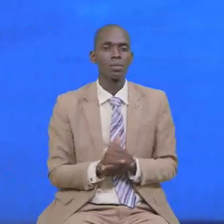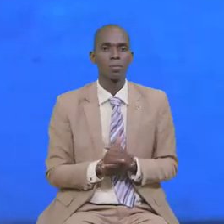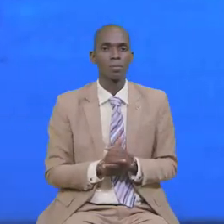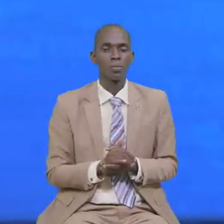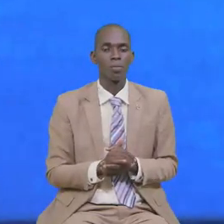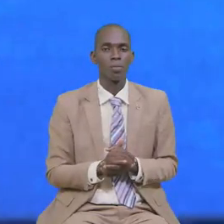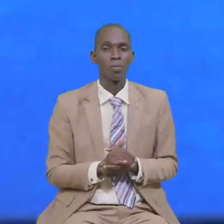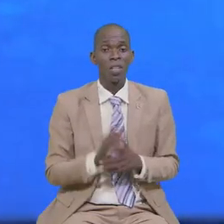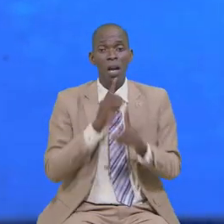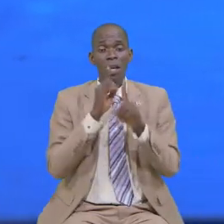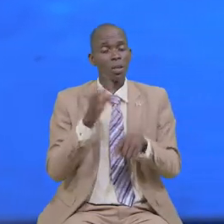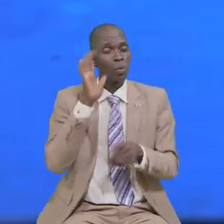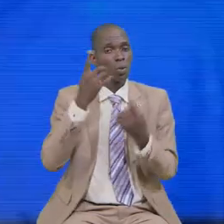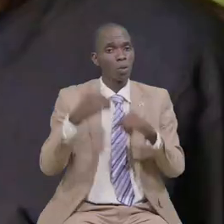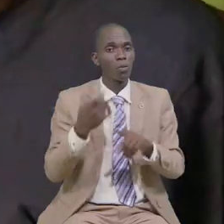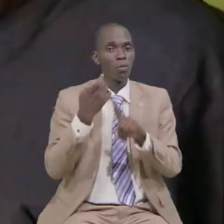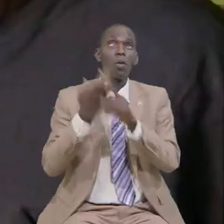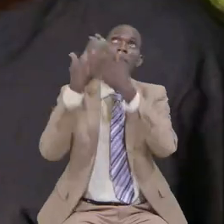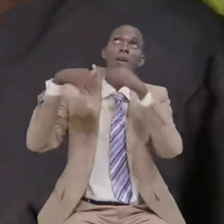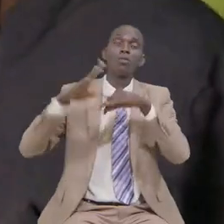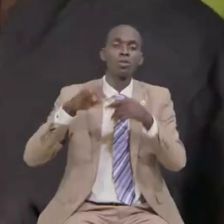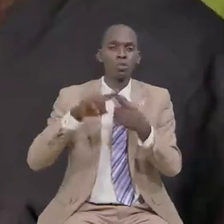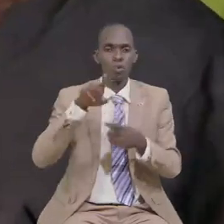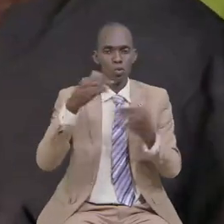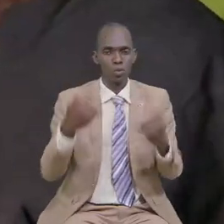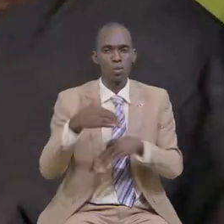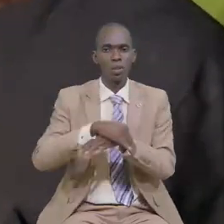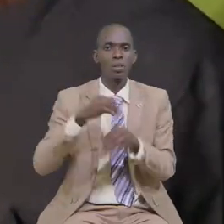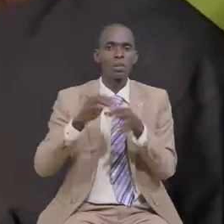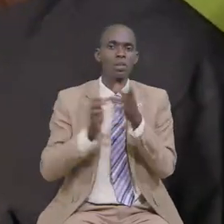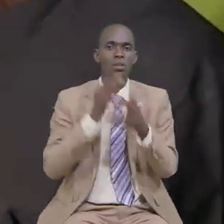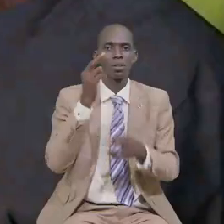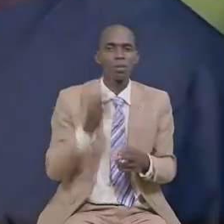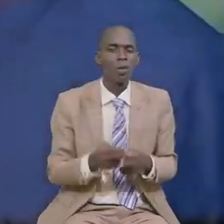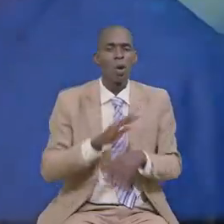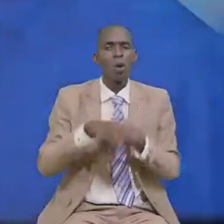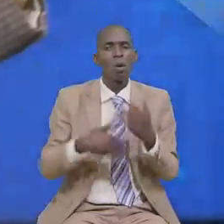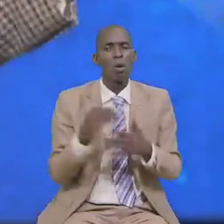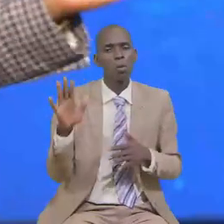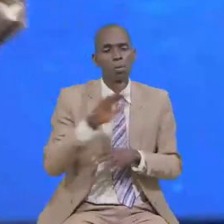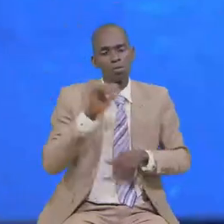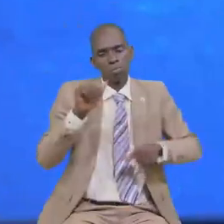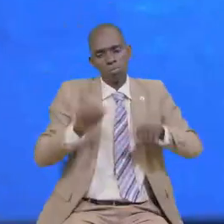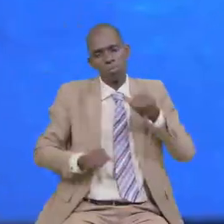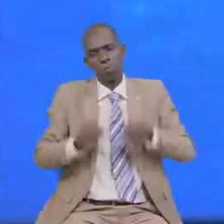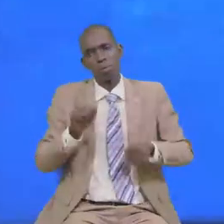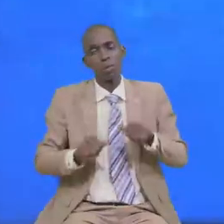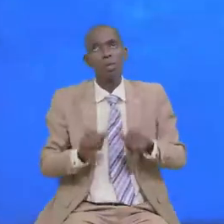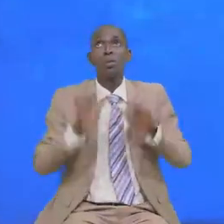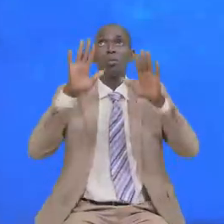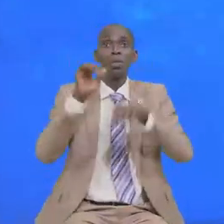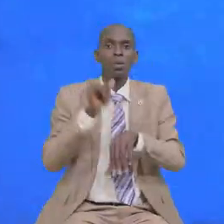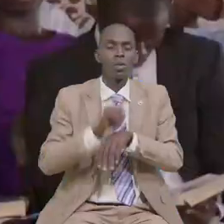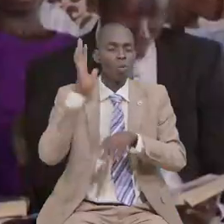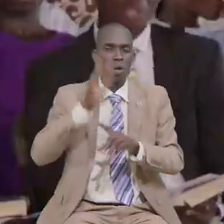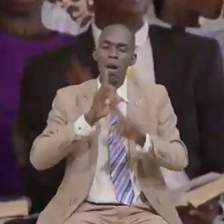Answer will come from heaven to you tonight. All your doubts, all your misgivings, miracle will answer